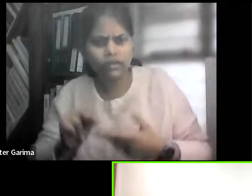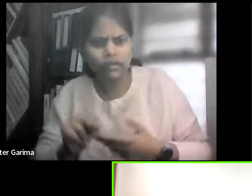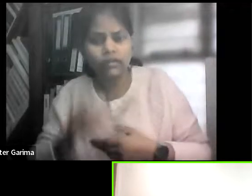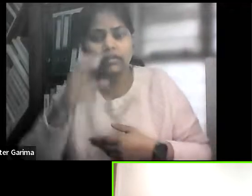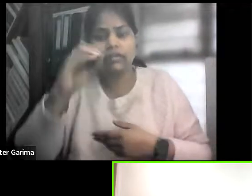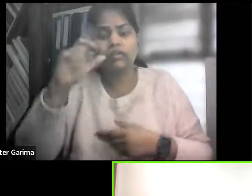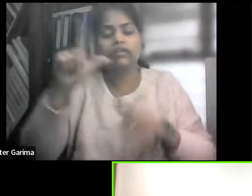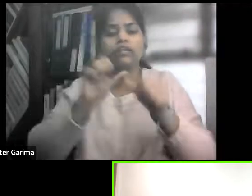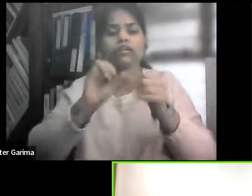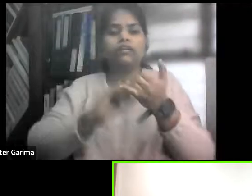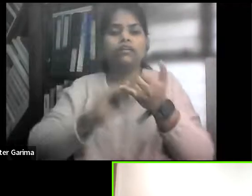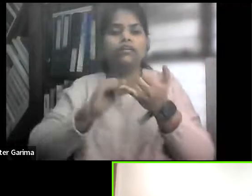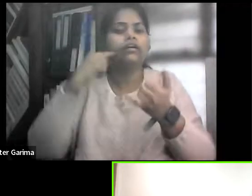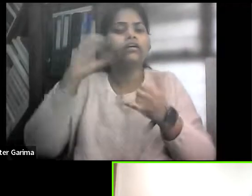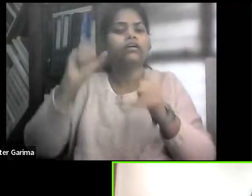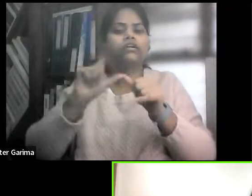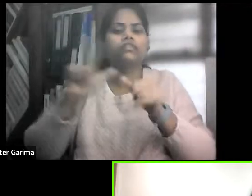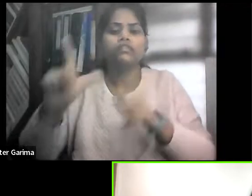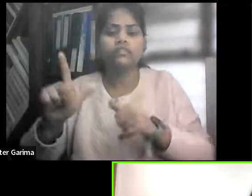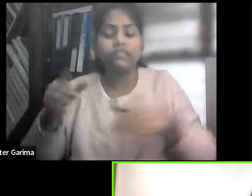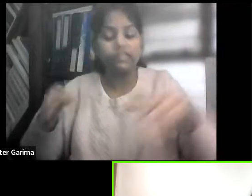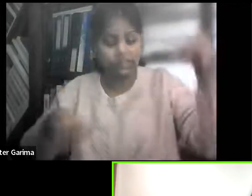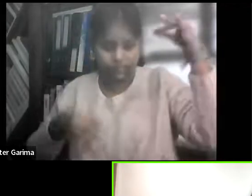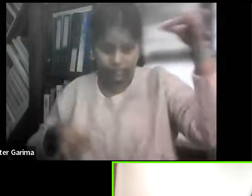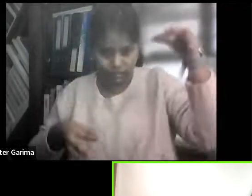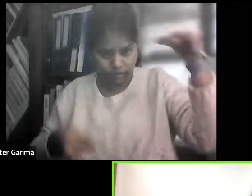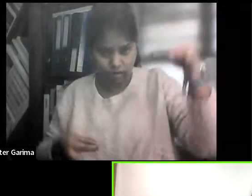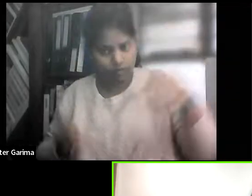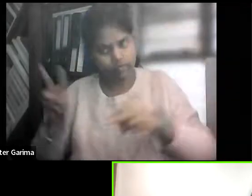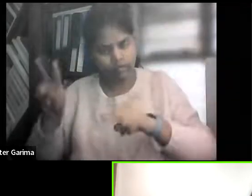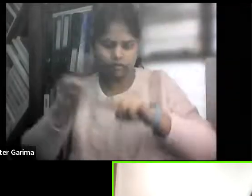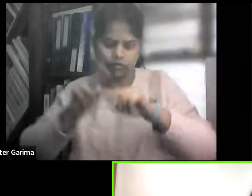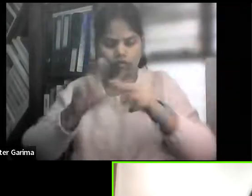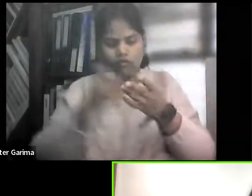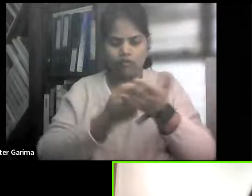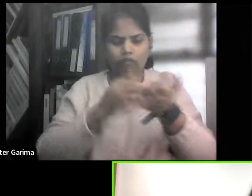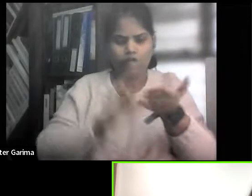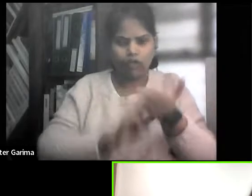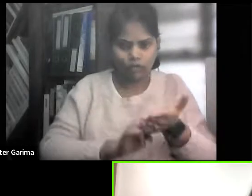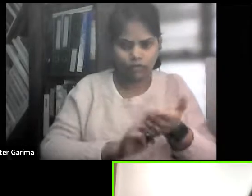a storytelling form. Drawing its inspiration from Shiva's movements,